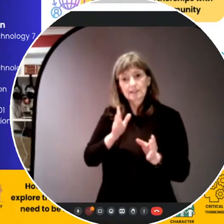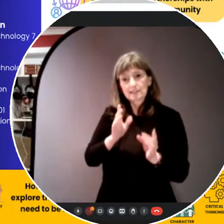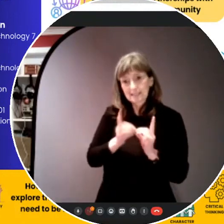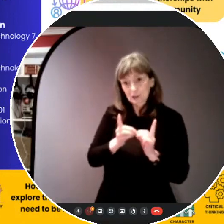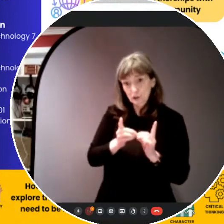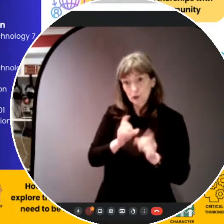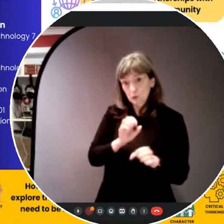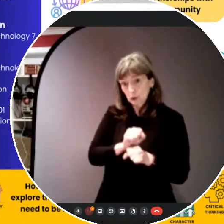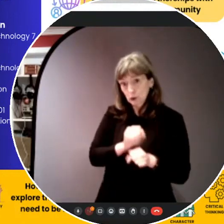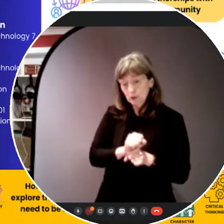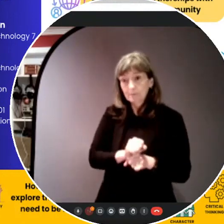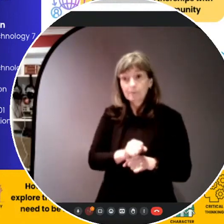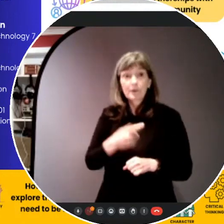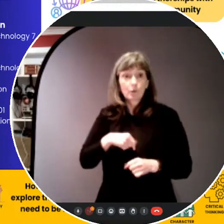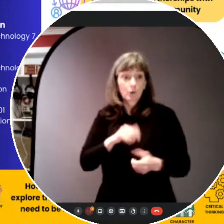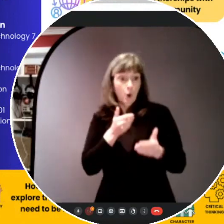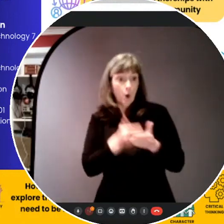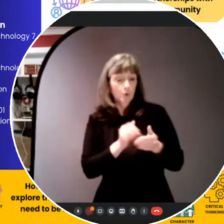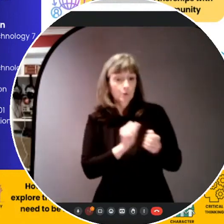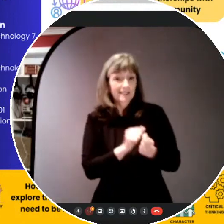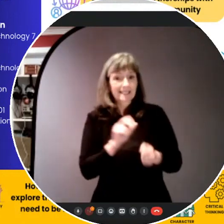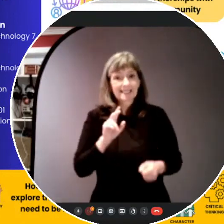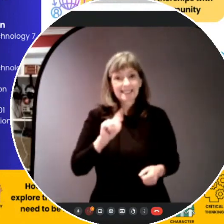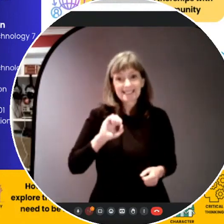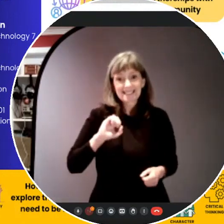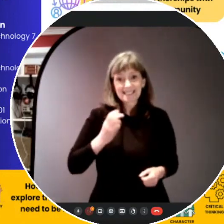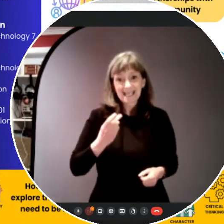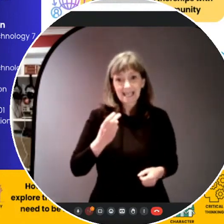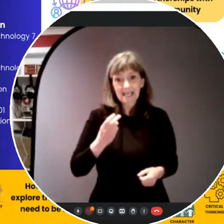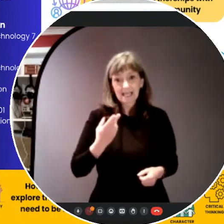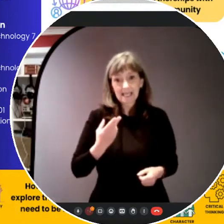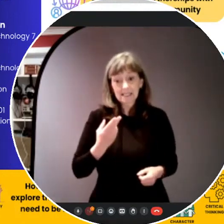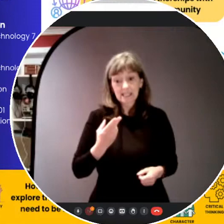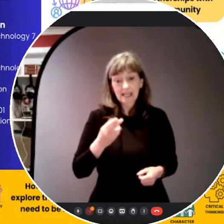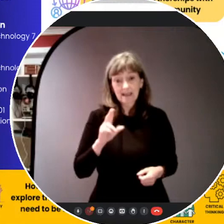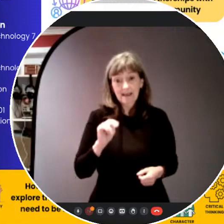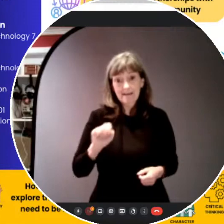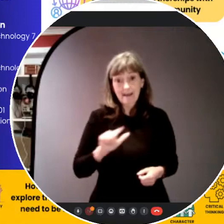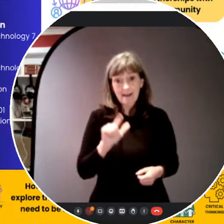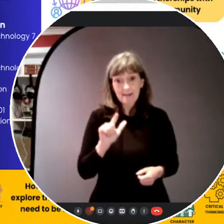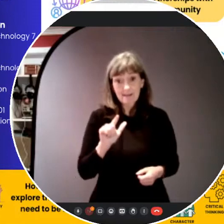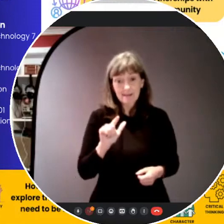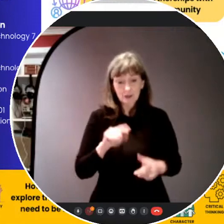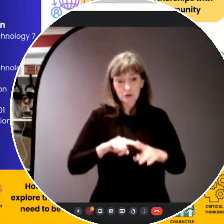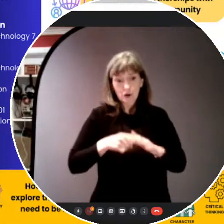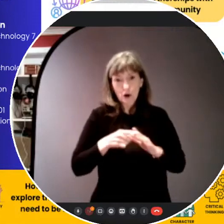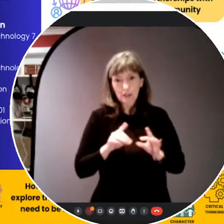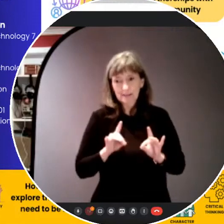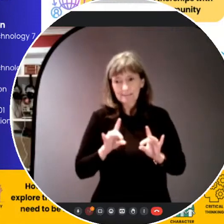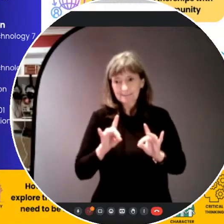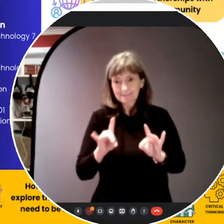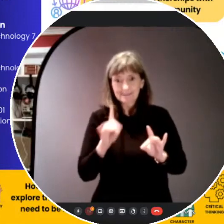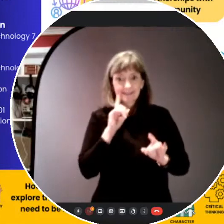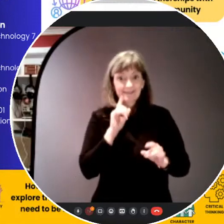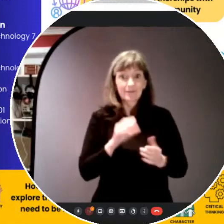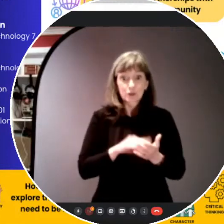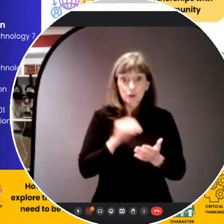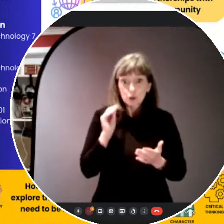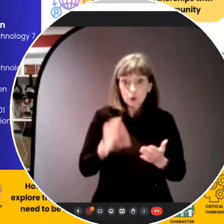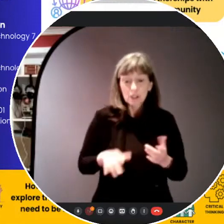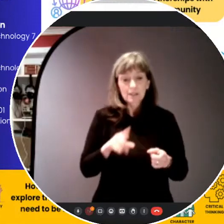with TechNL, and we did a Sparking Innovation number of initiatives and that students and